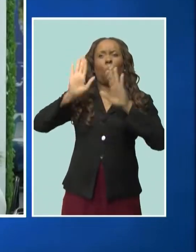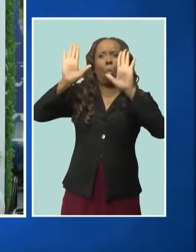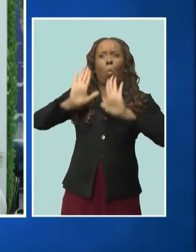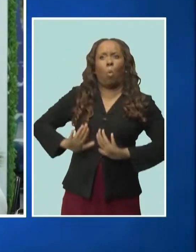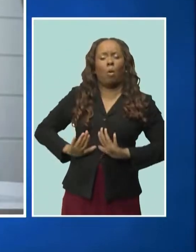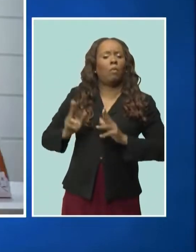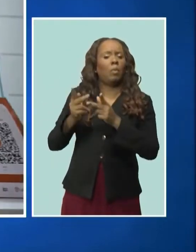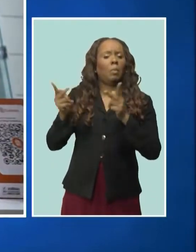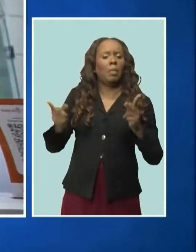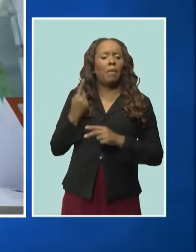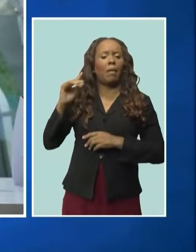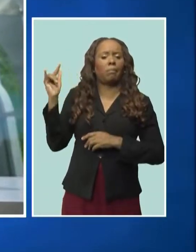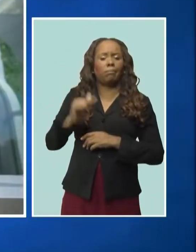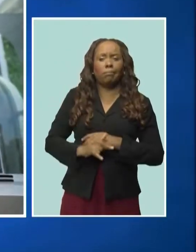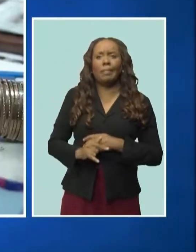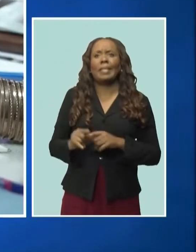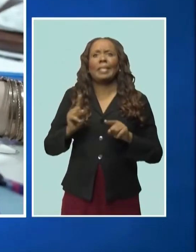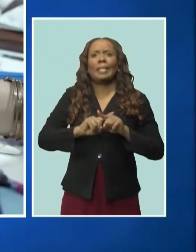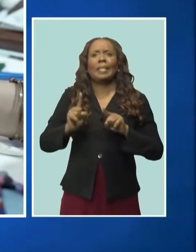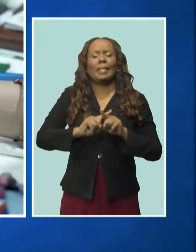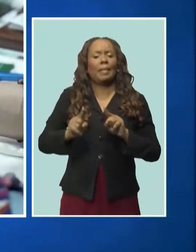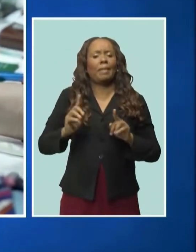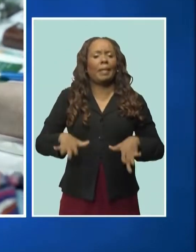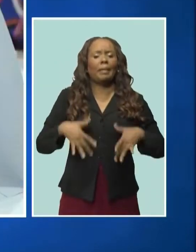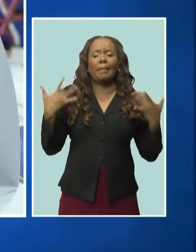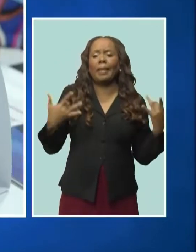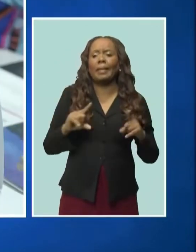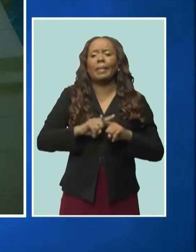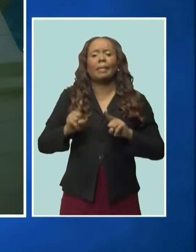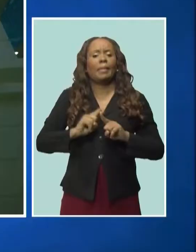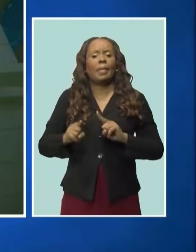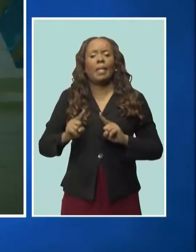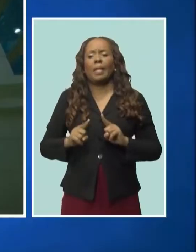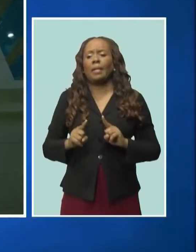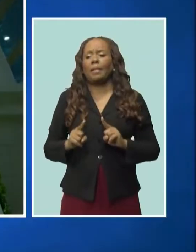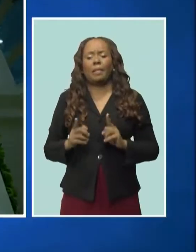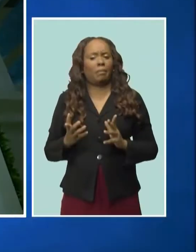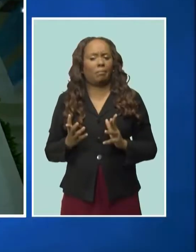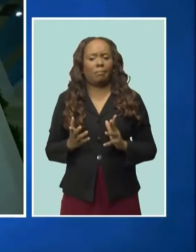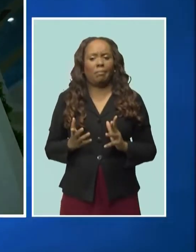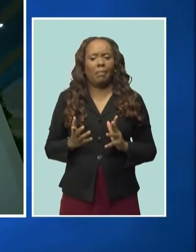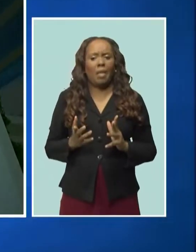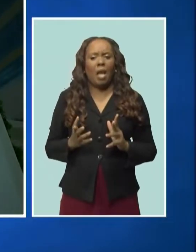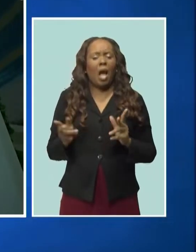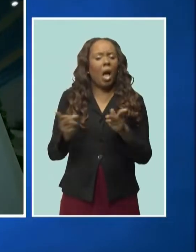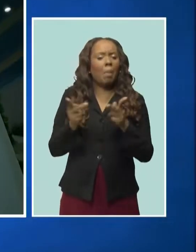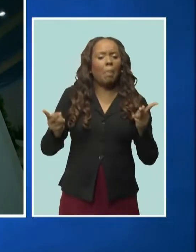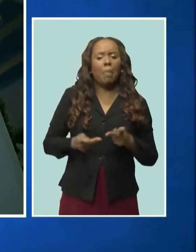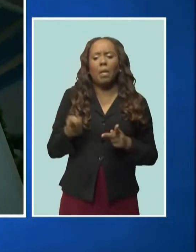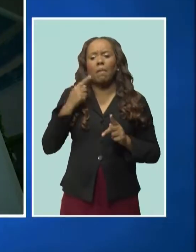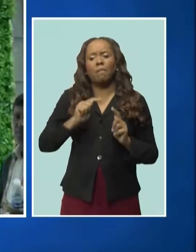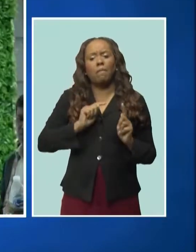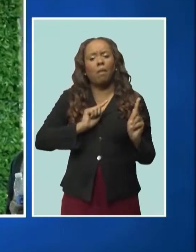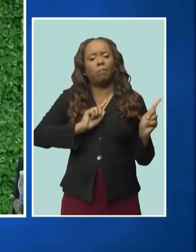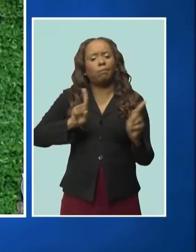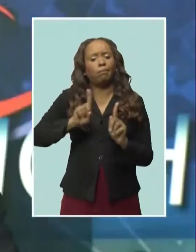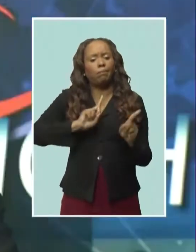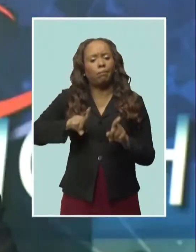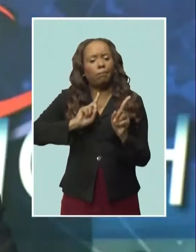our culinary scene, attractions and activities. And we know that we can meet their needs within the villas and looking forward to how things